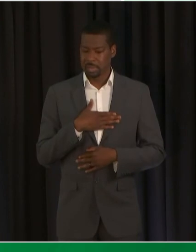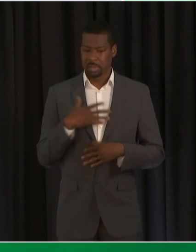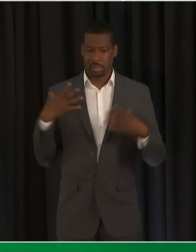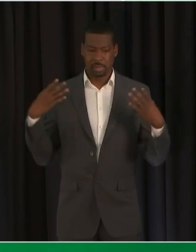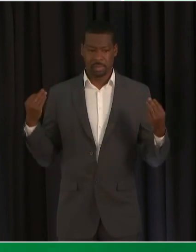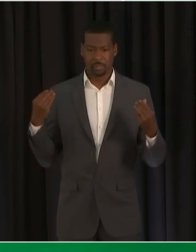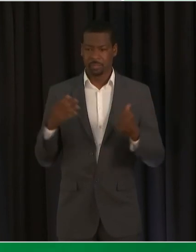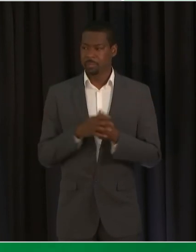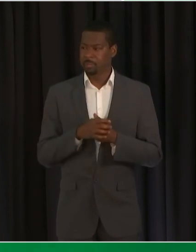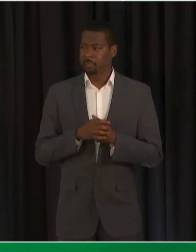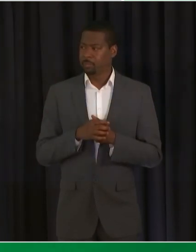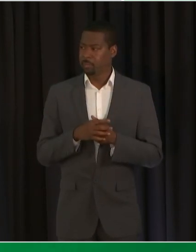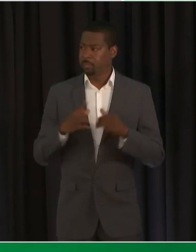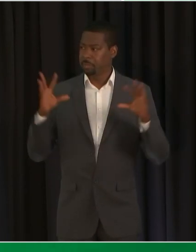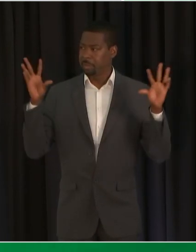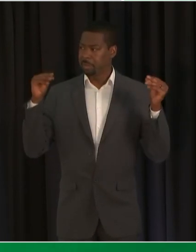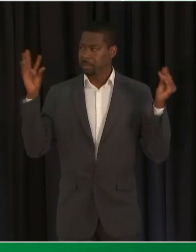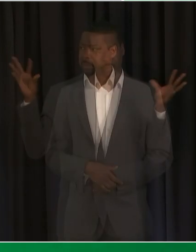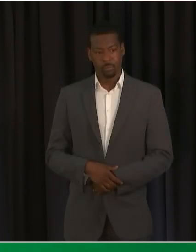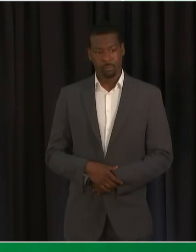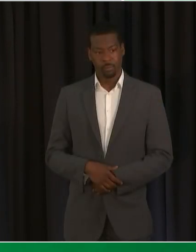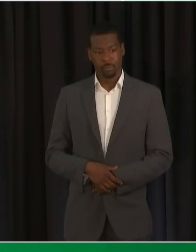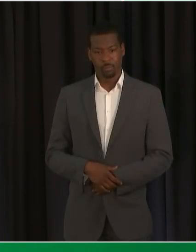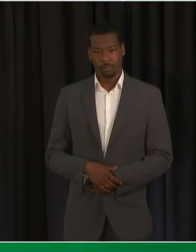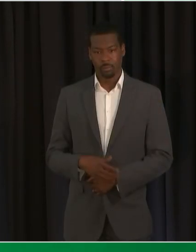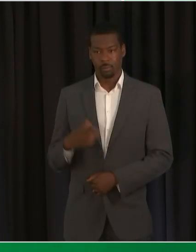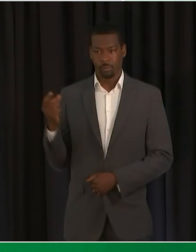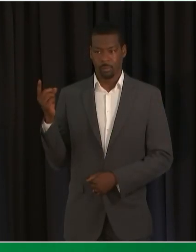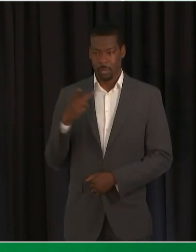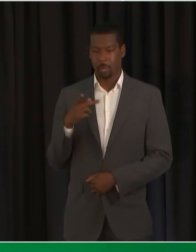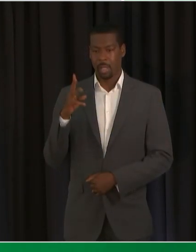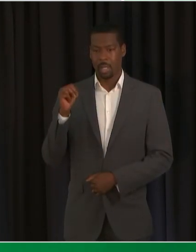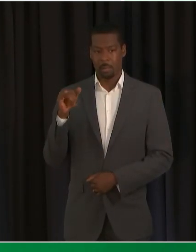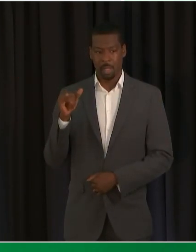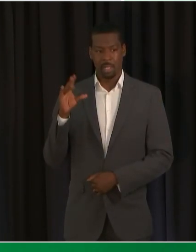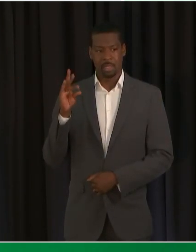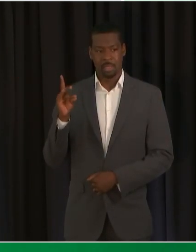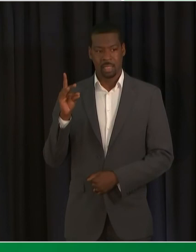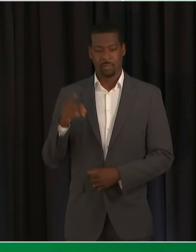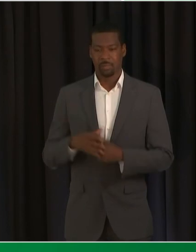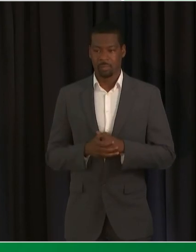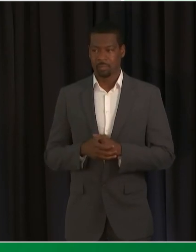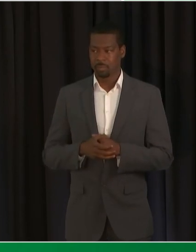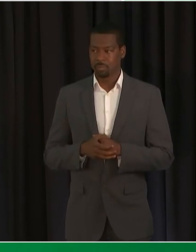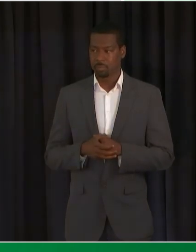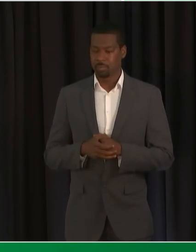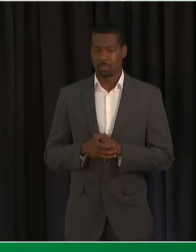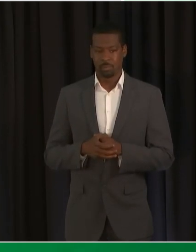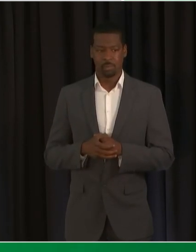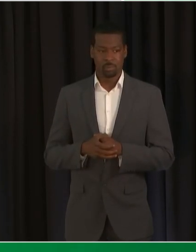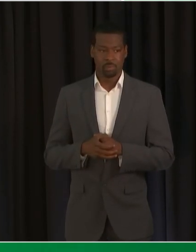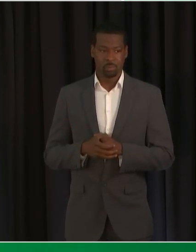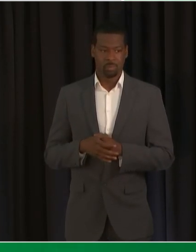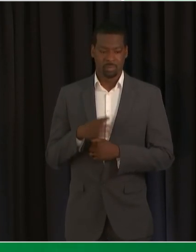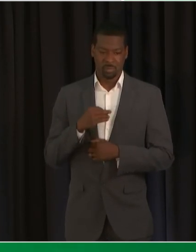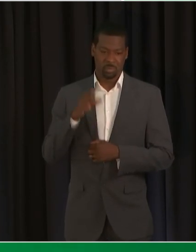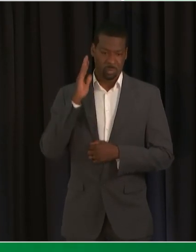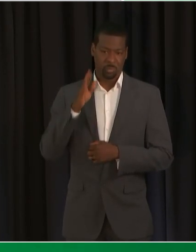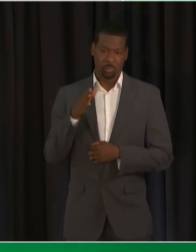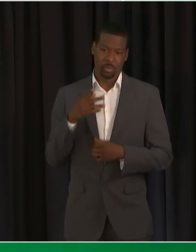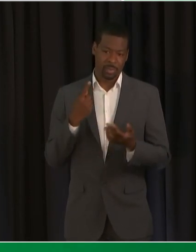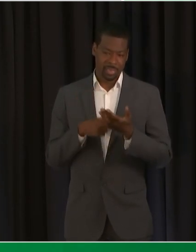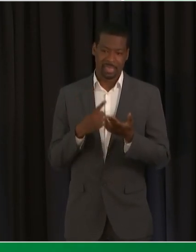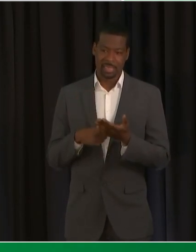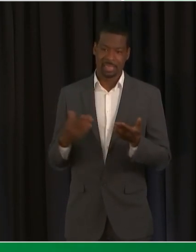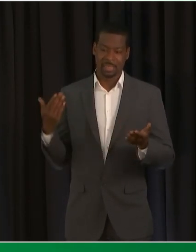Please evacuate the take a building pause by the there. nearest exit. We're going to come back to you on May Emergency 7th, reported in the building. and we'll get that information out to folks By